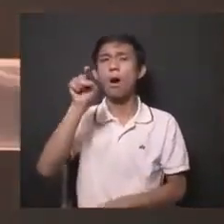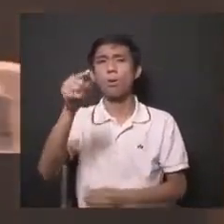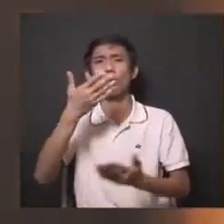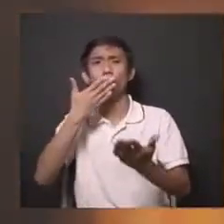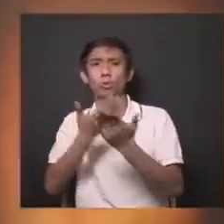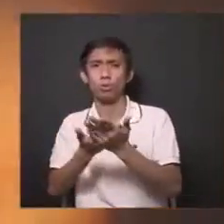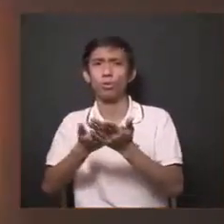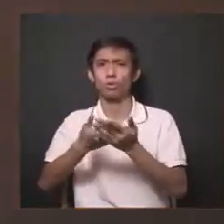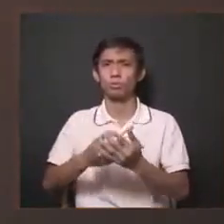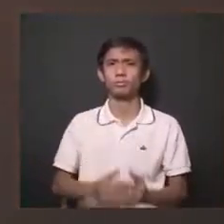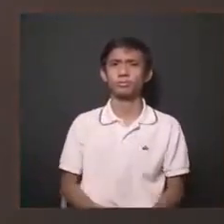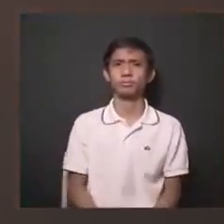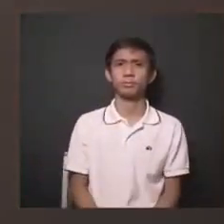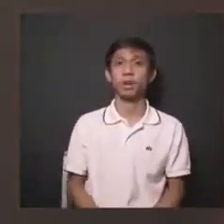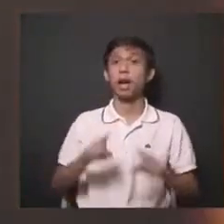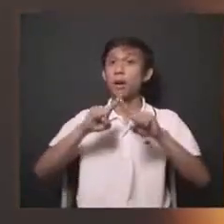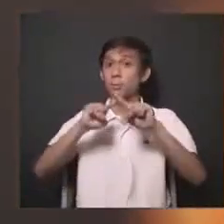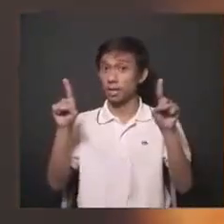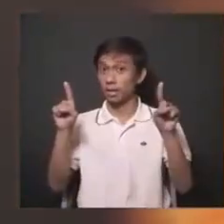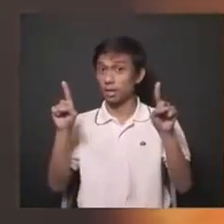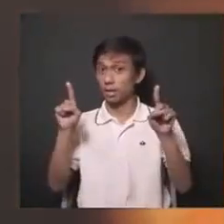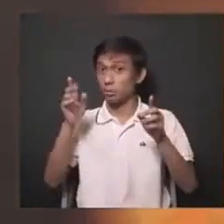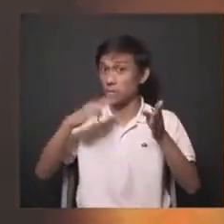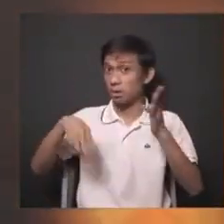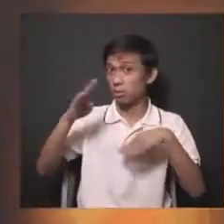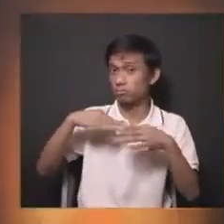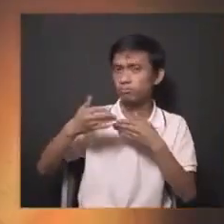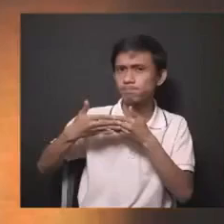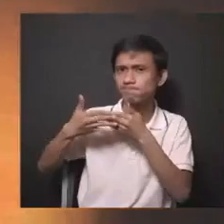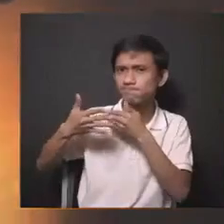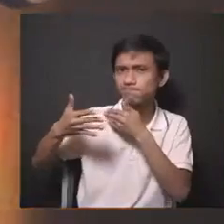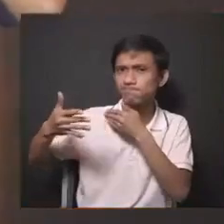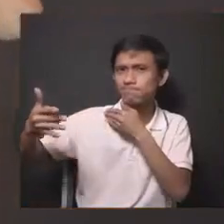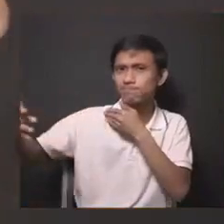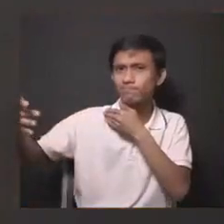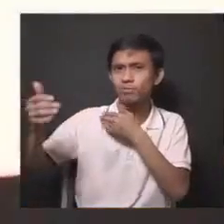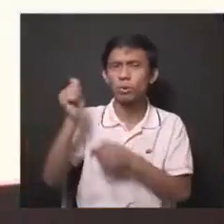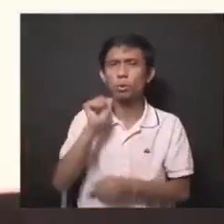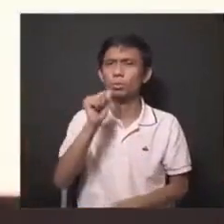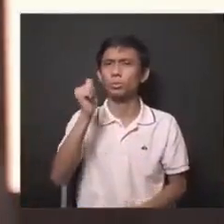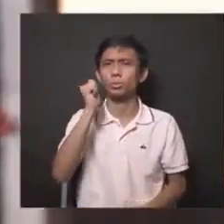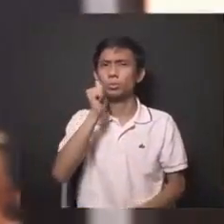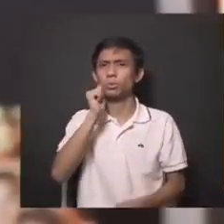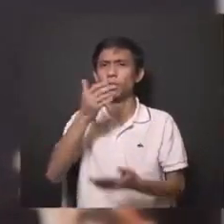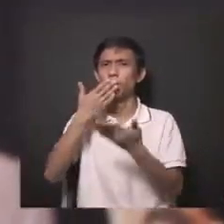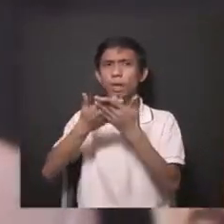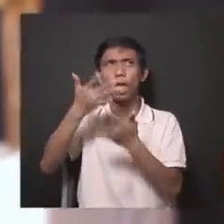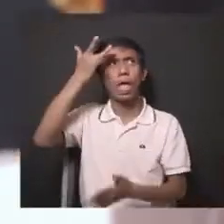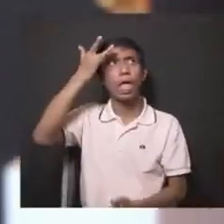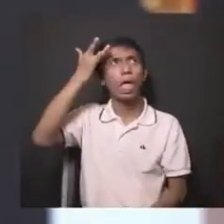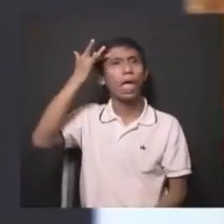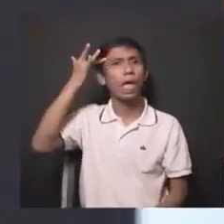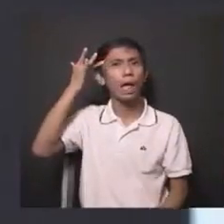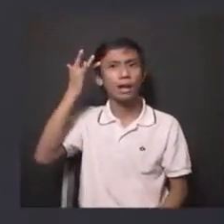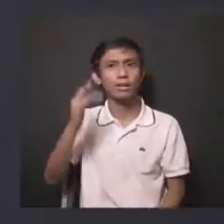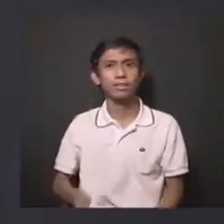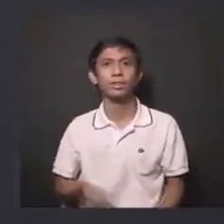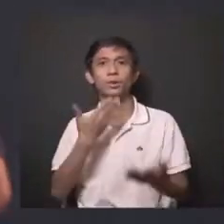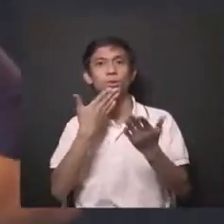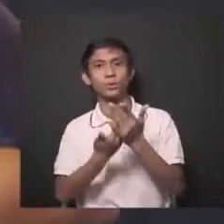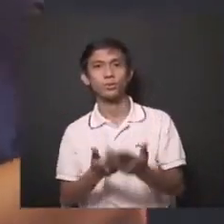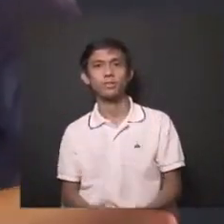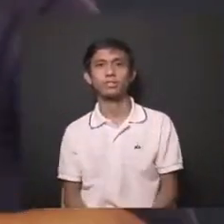over time, we're not always good. We forget that we're good. We